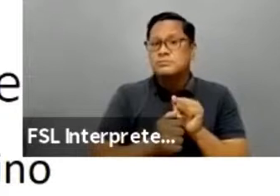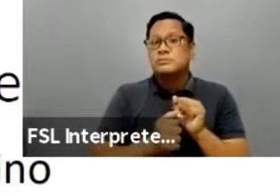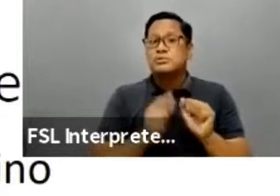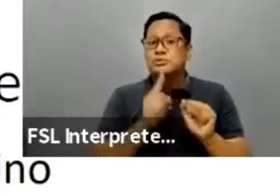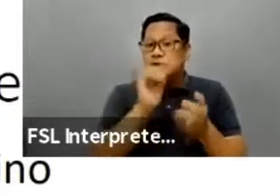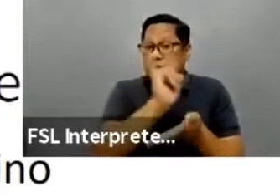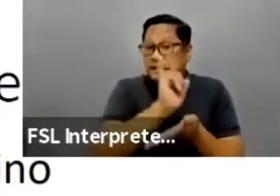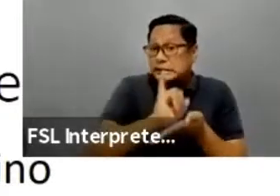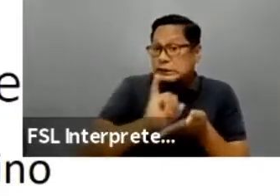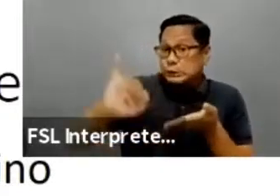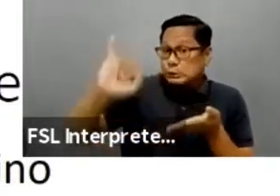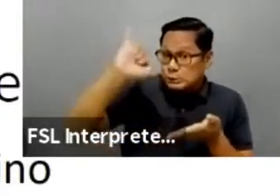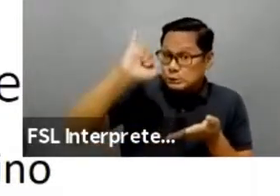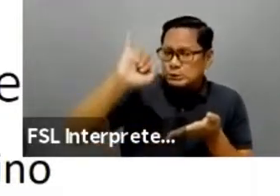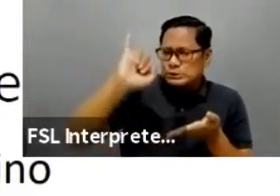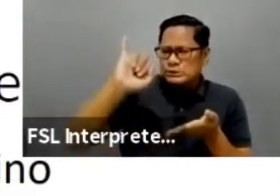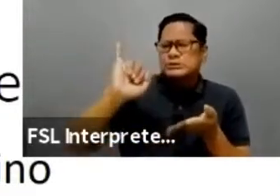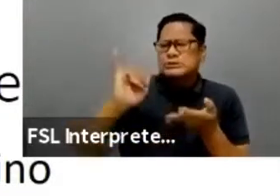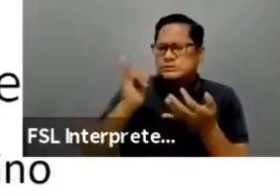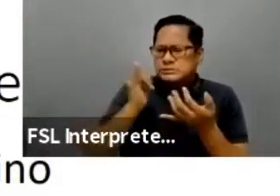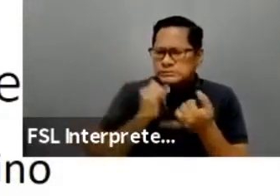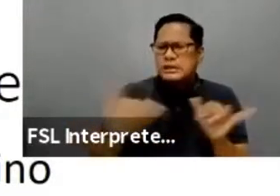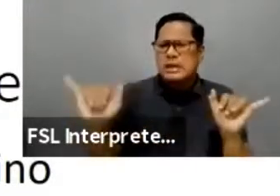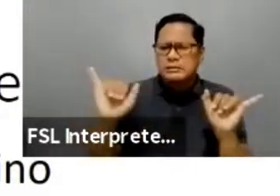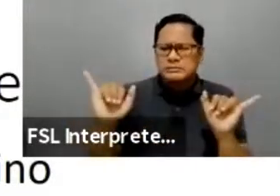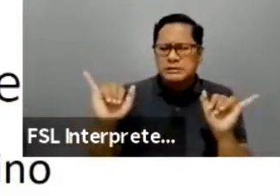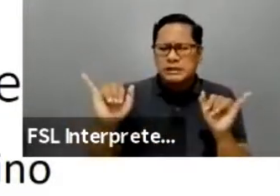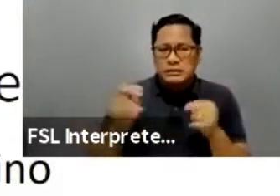institutions natin parang pareho pa rin.